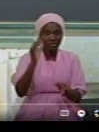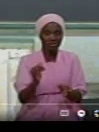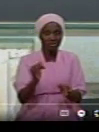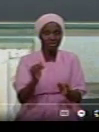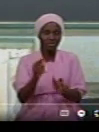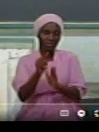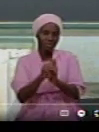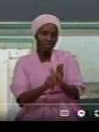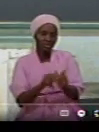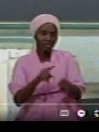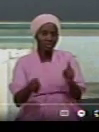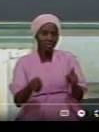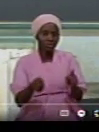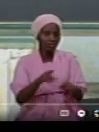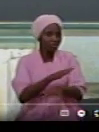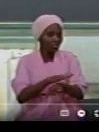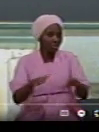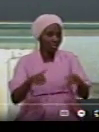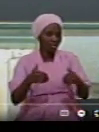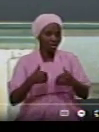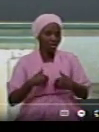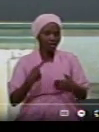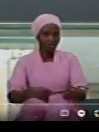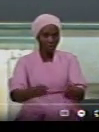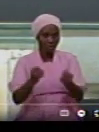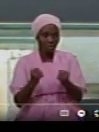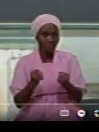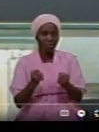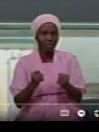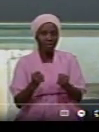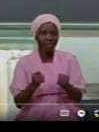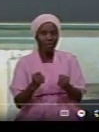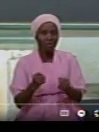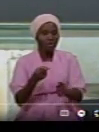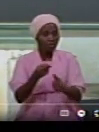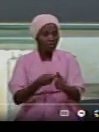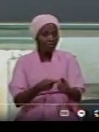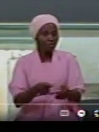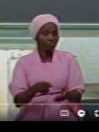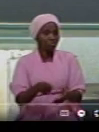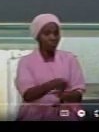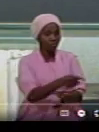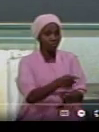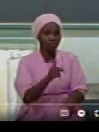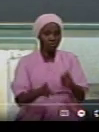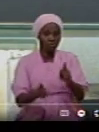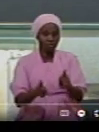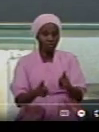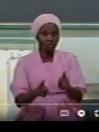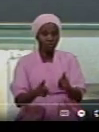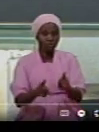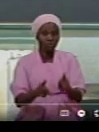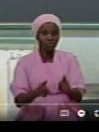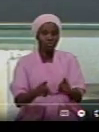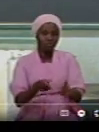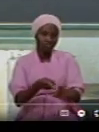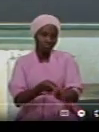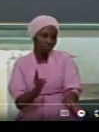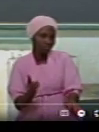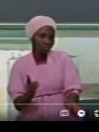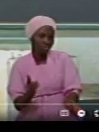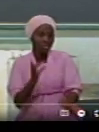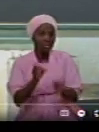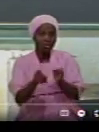From such, turn away. Turn away. If you're like